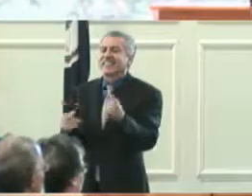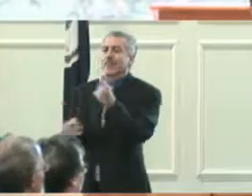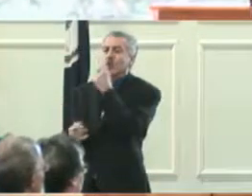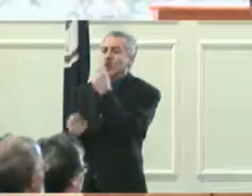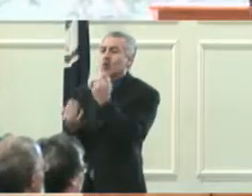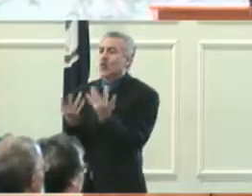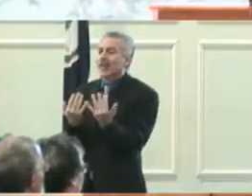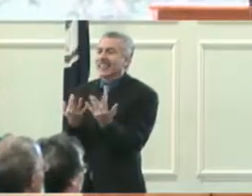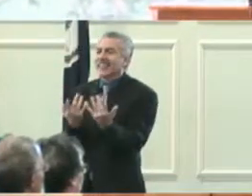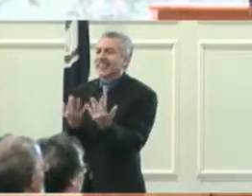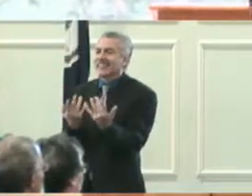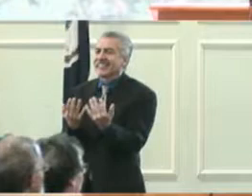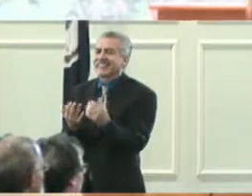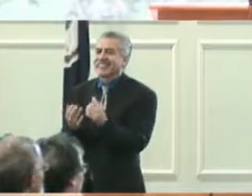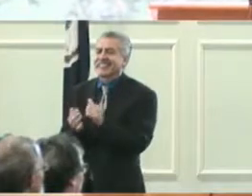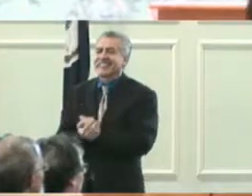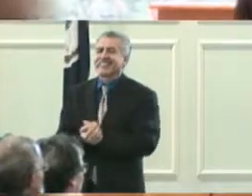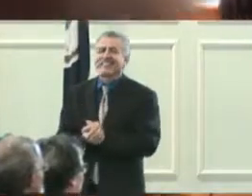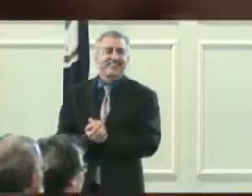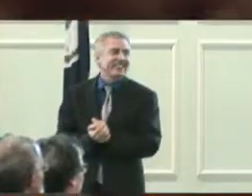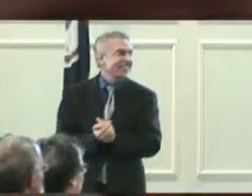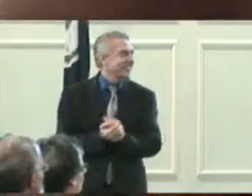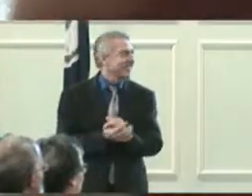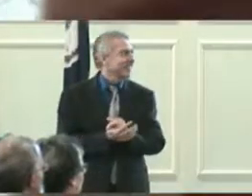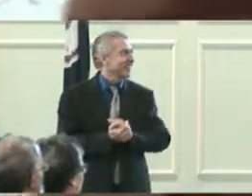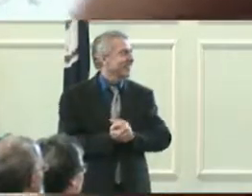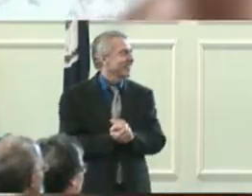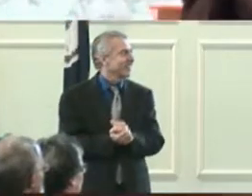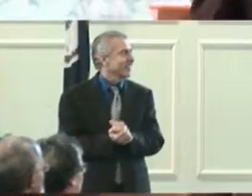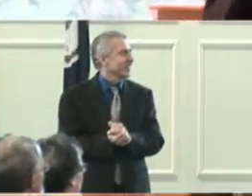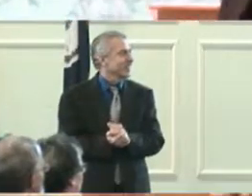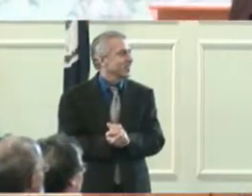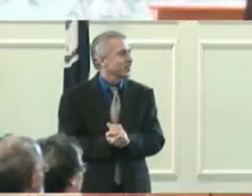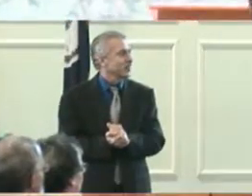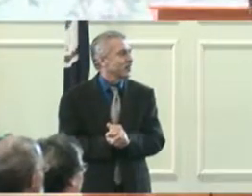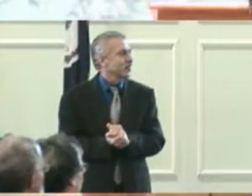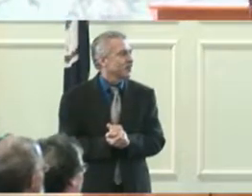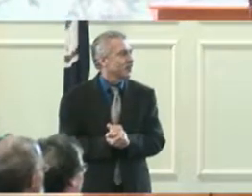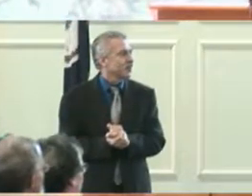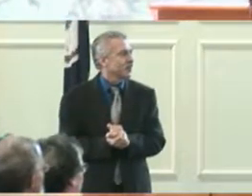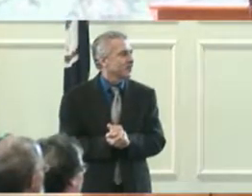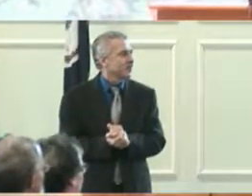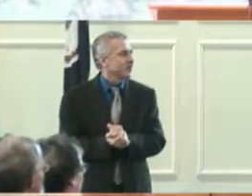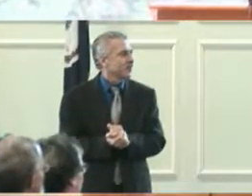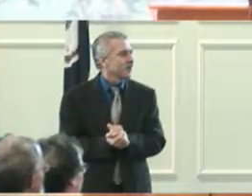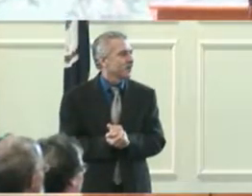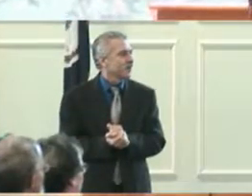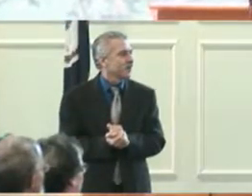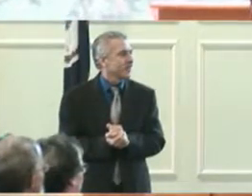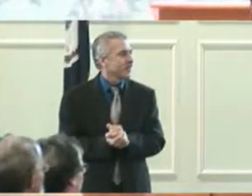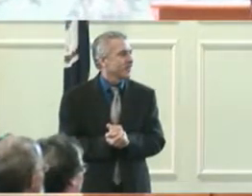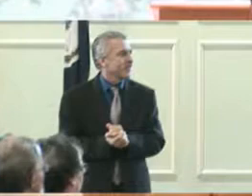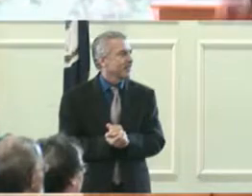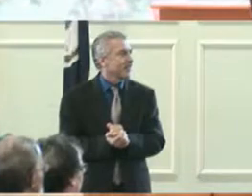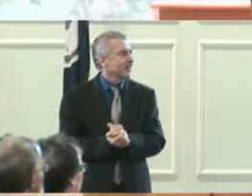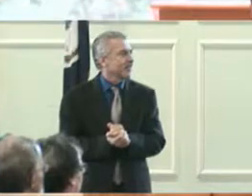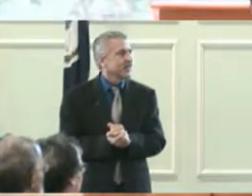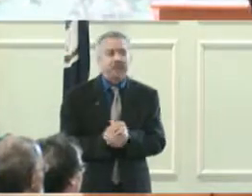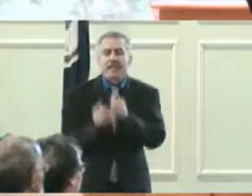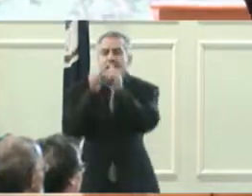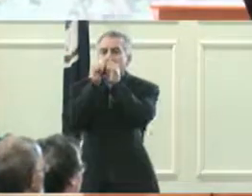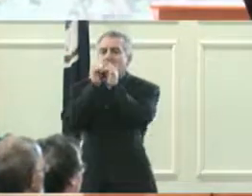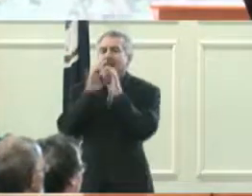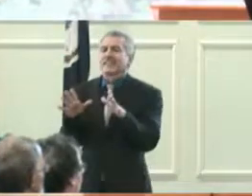1,290 days, 1,260 days, and 1,335 335 days. It says,